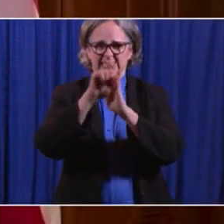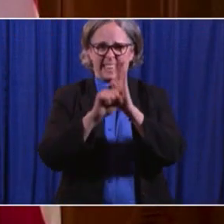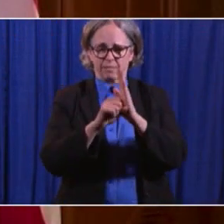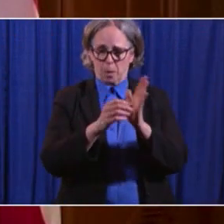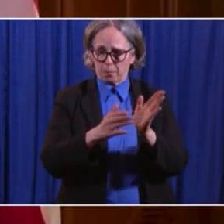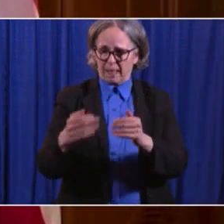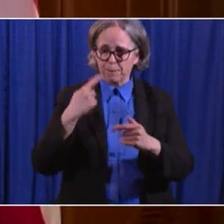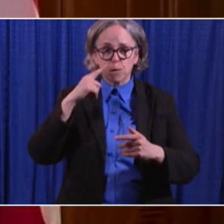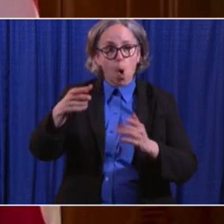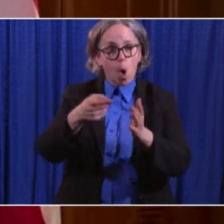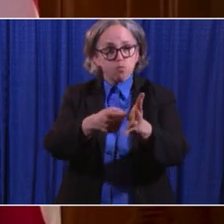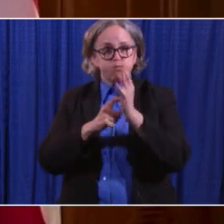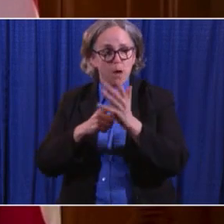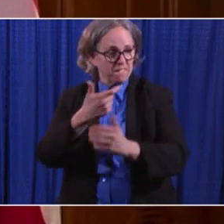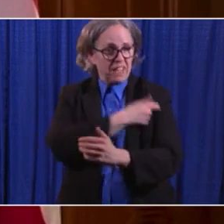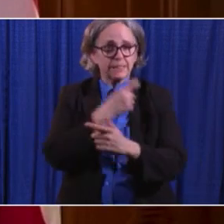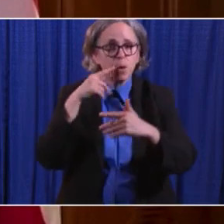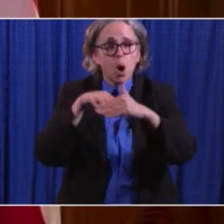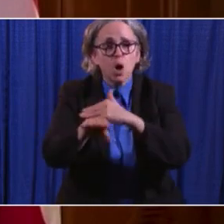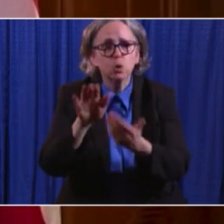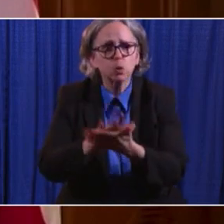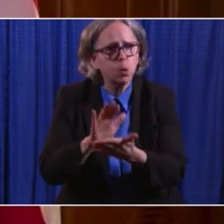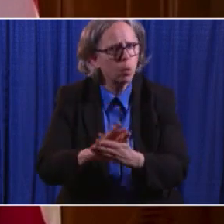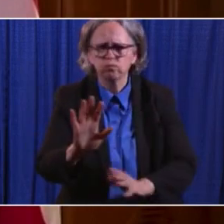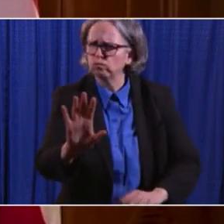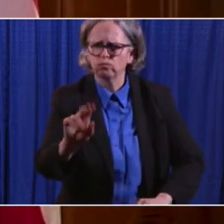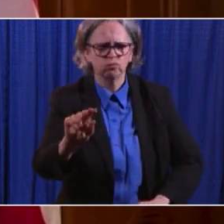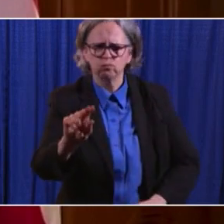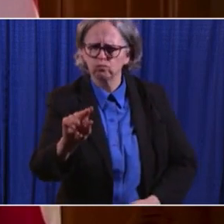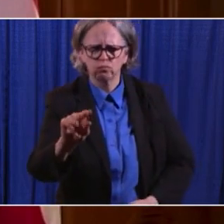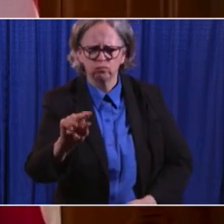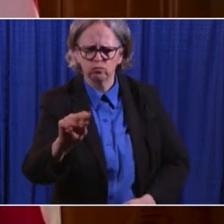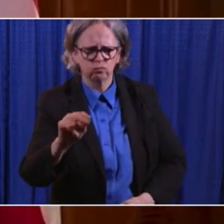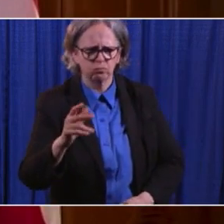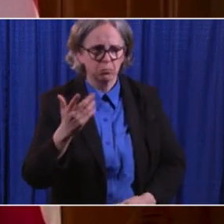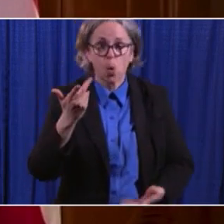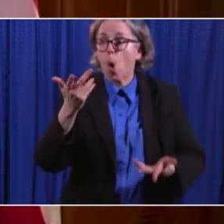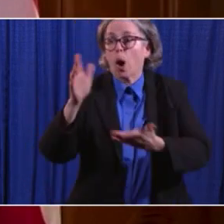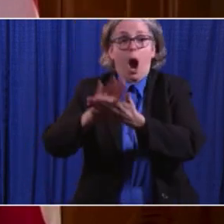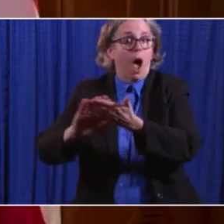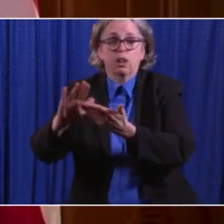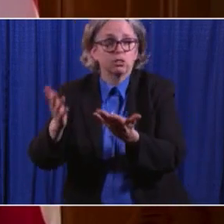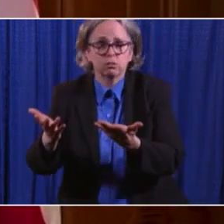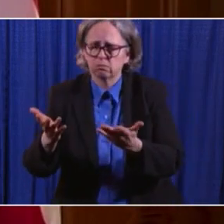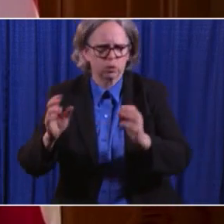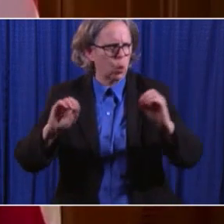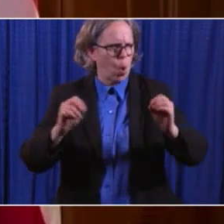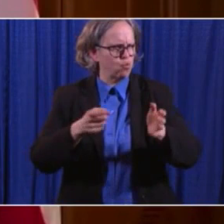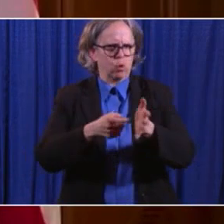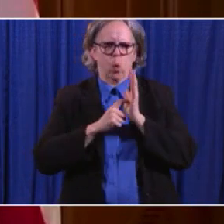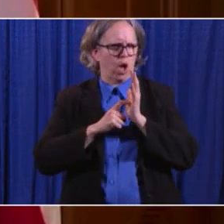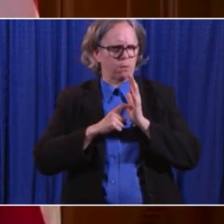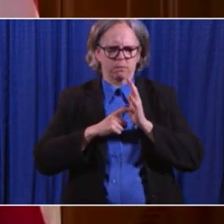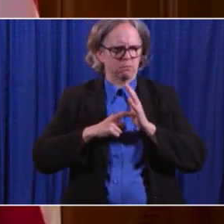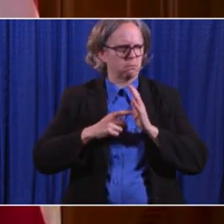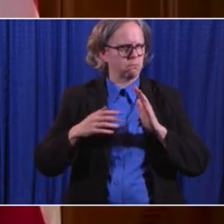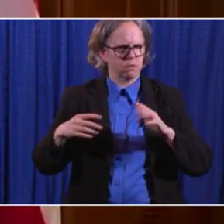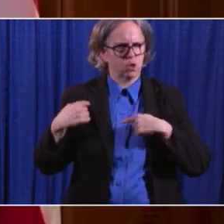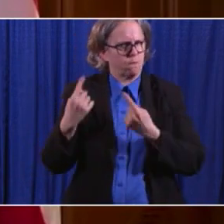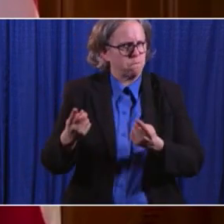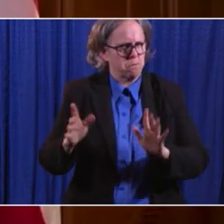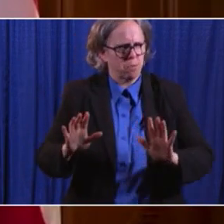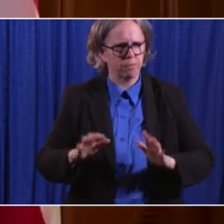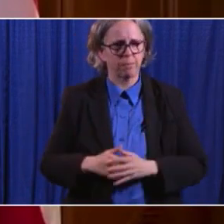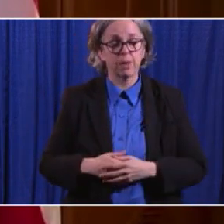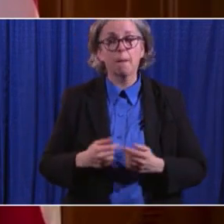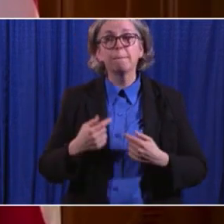through K through 12. We do very much urge people to get vaccinated, young people